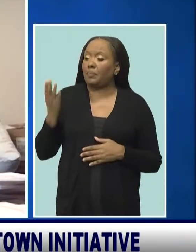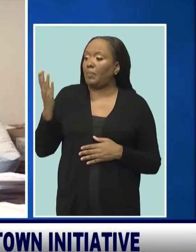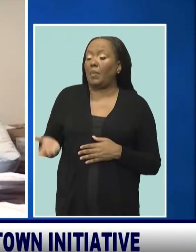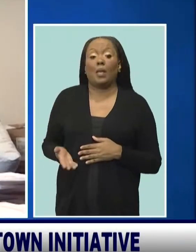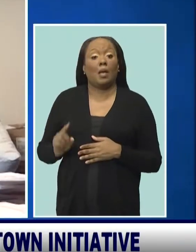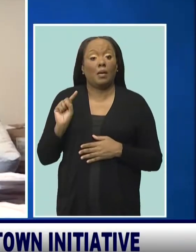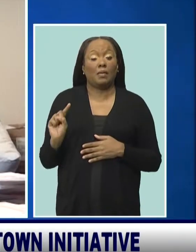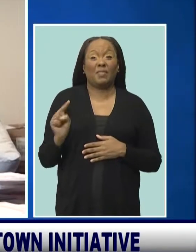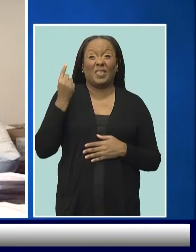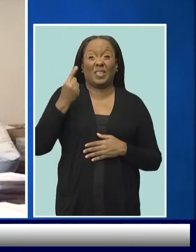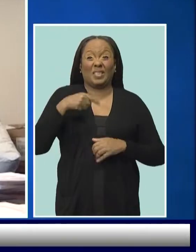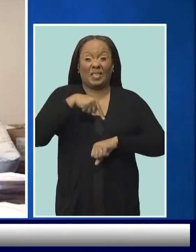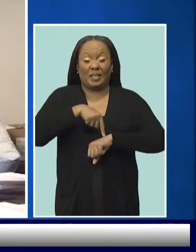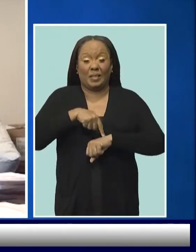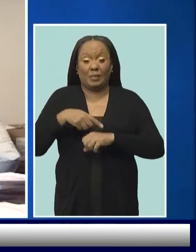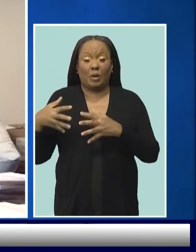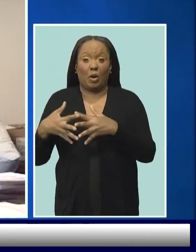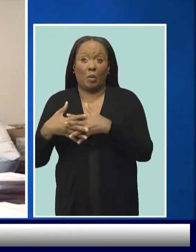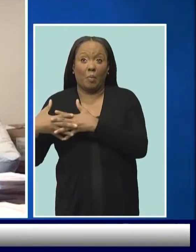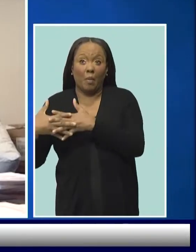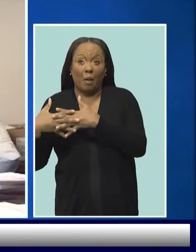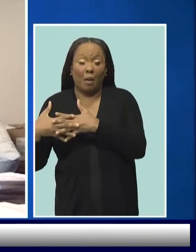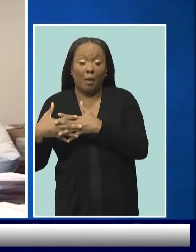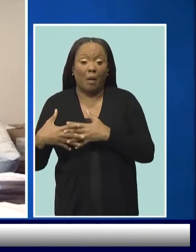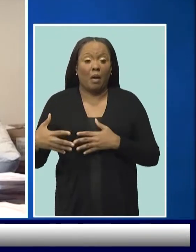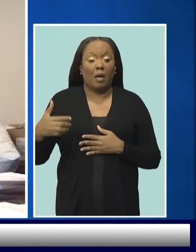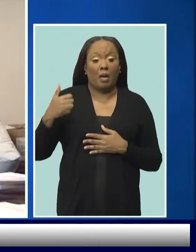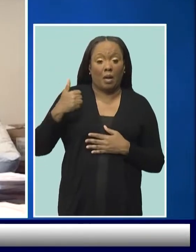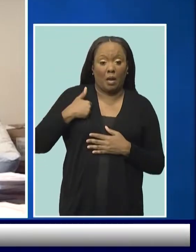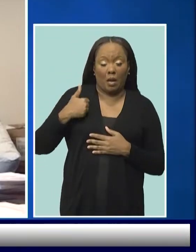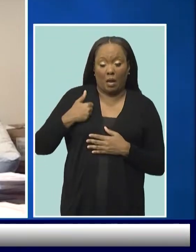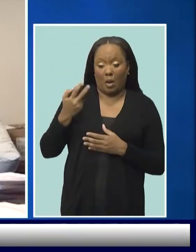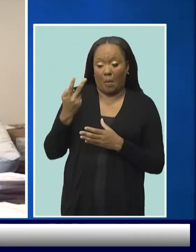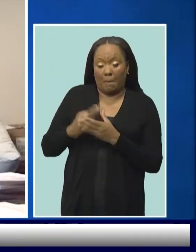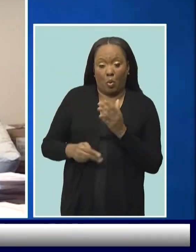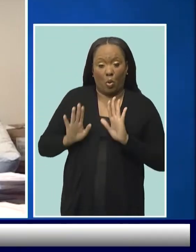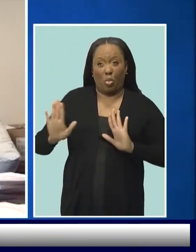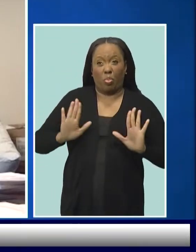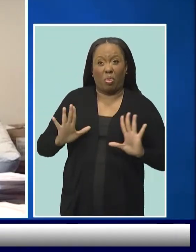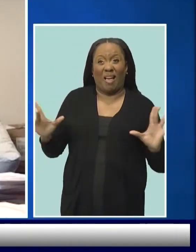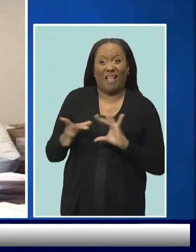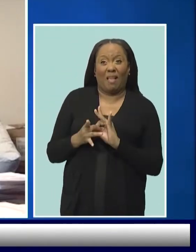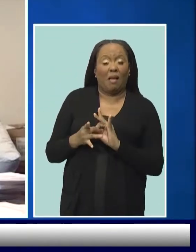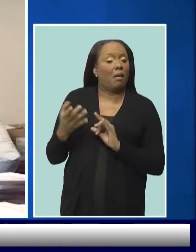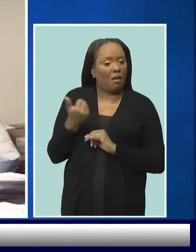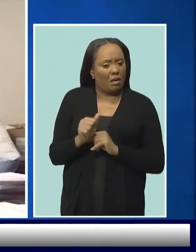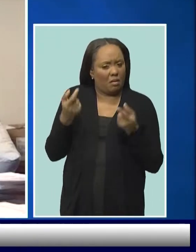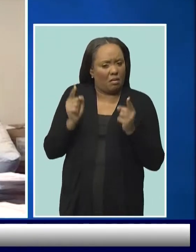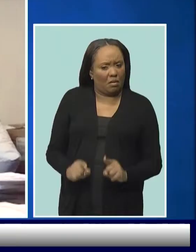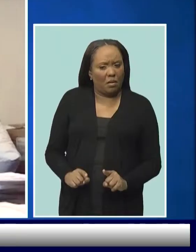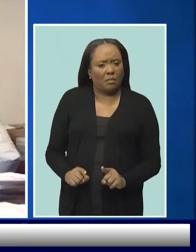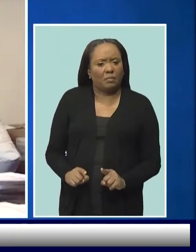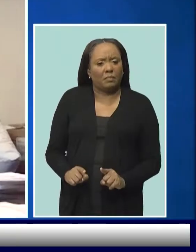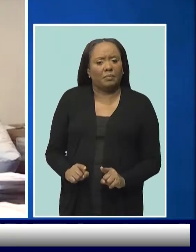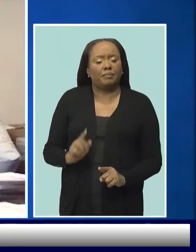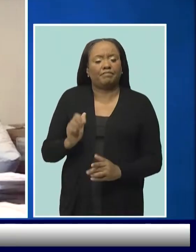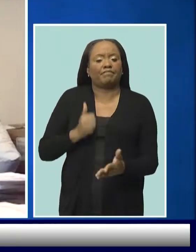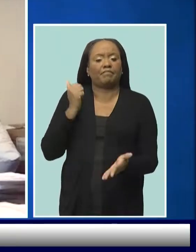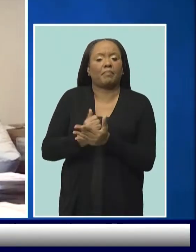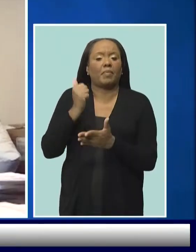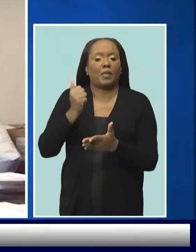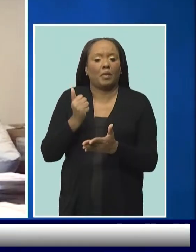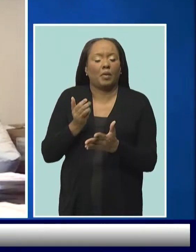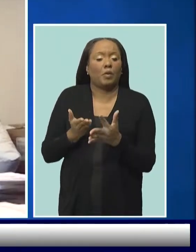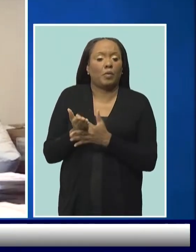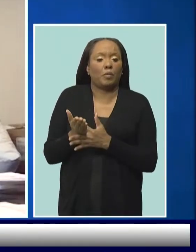the United States and Canada have co-sponsored such a resolution, or any resolution being tabled by a small developing